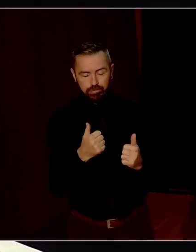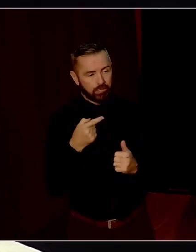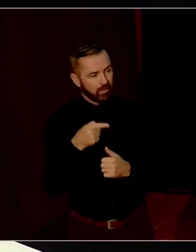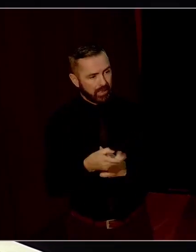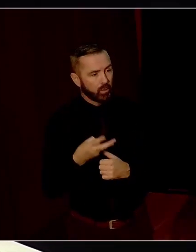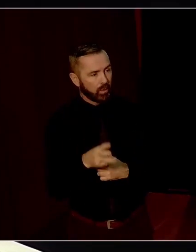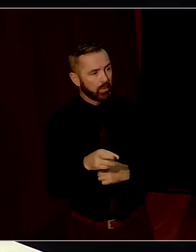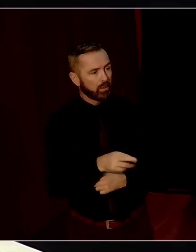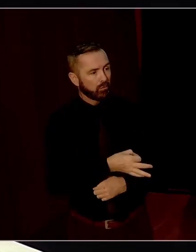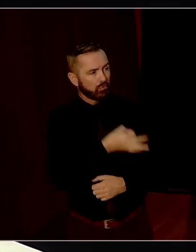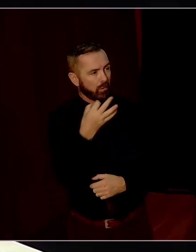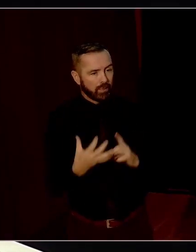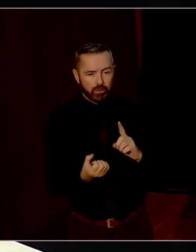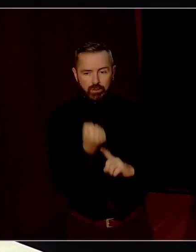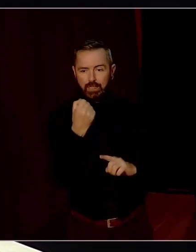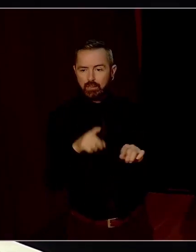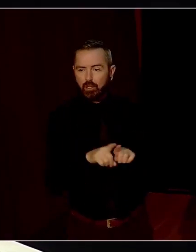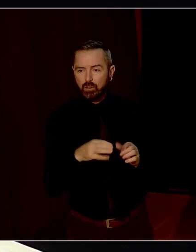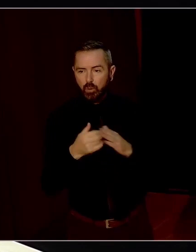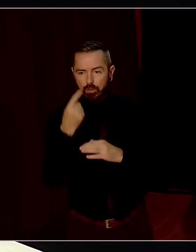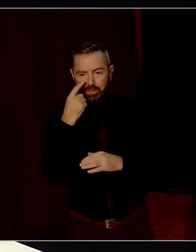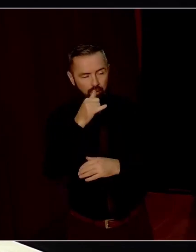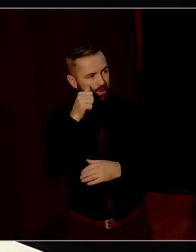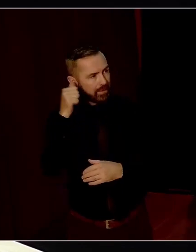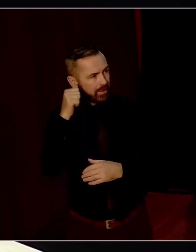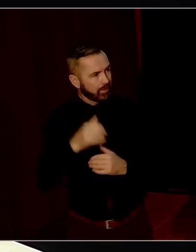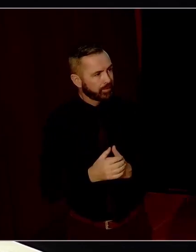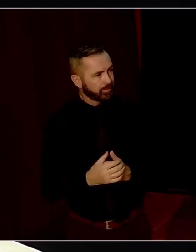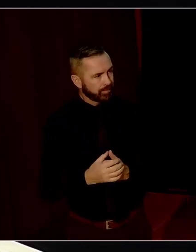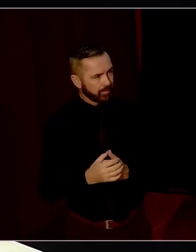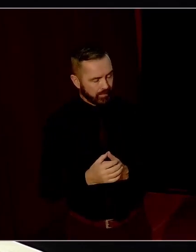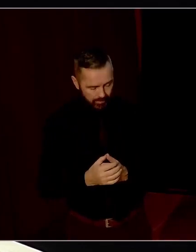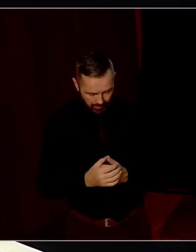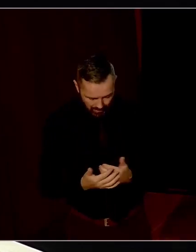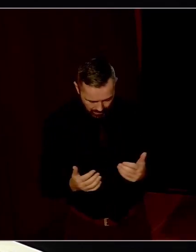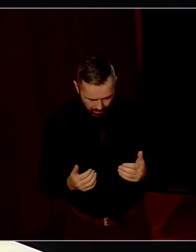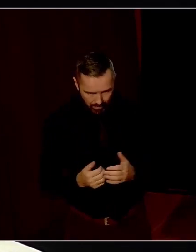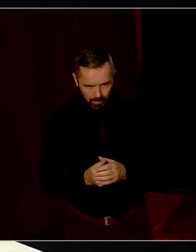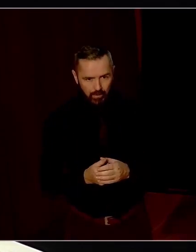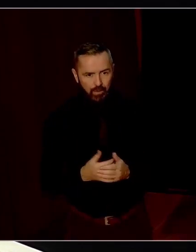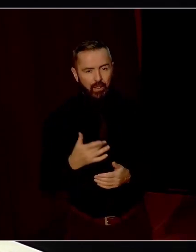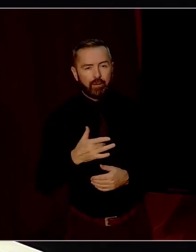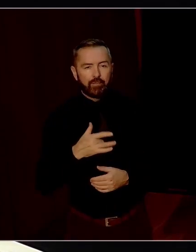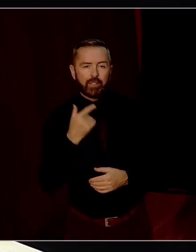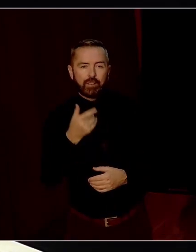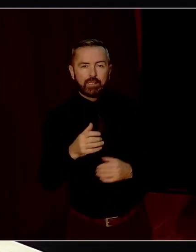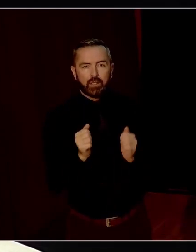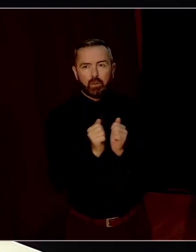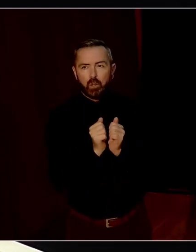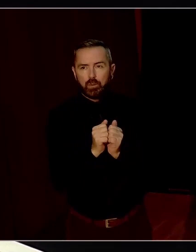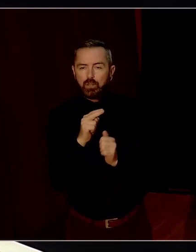promises to be a great success from what we saw yesterday. Now, it is appropriate that